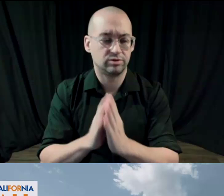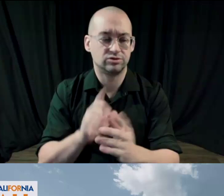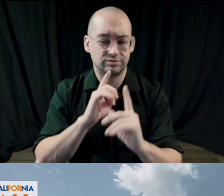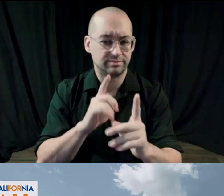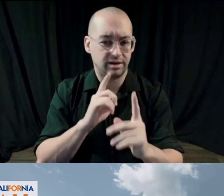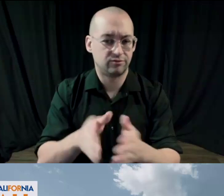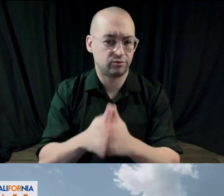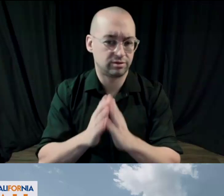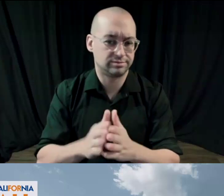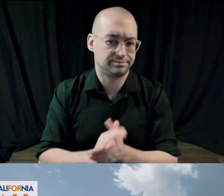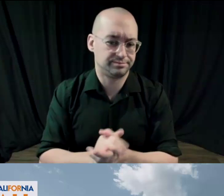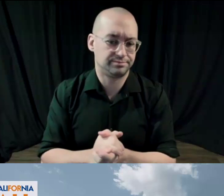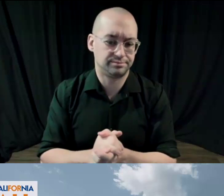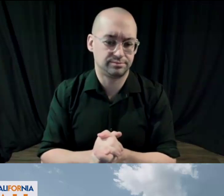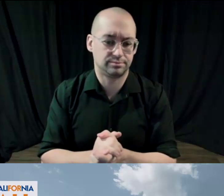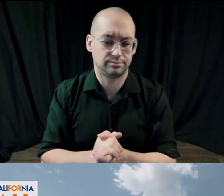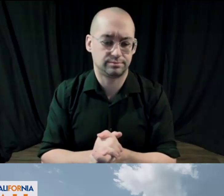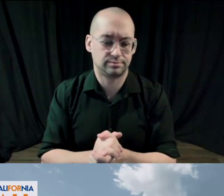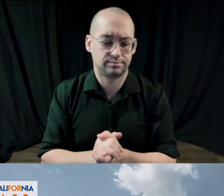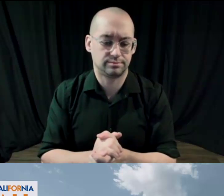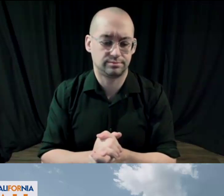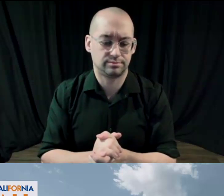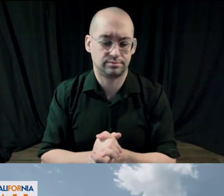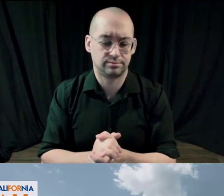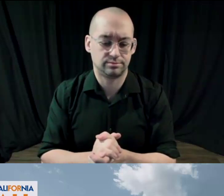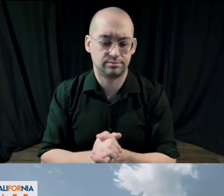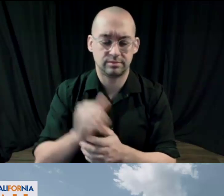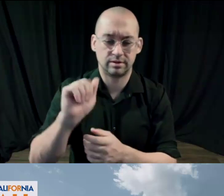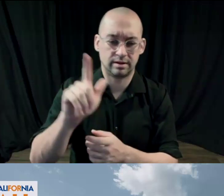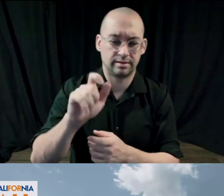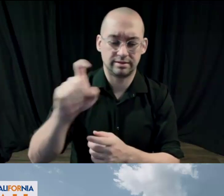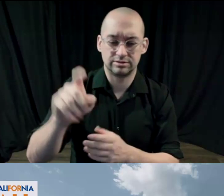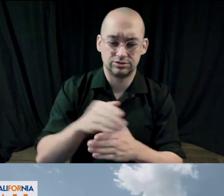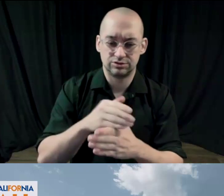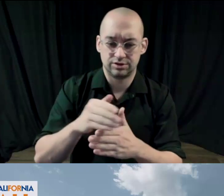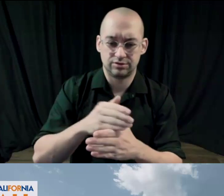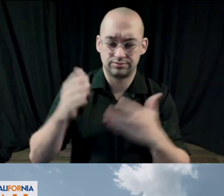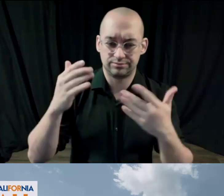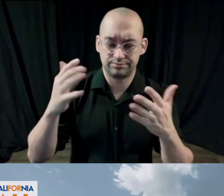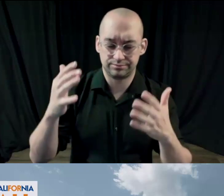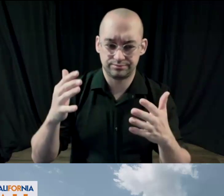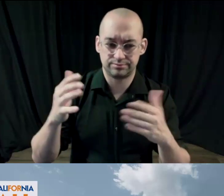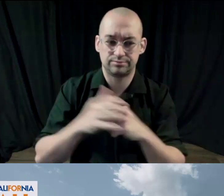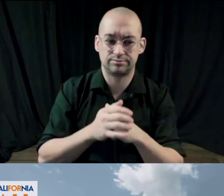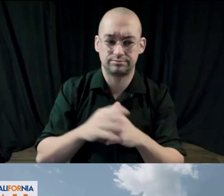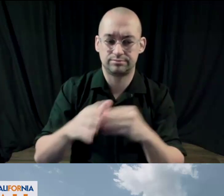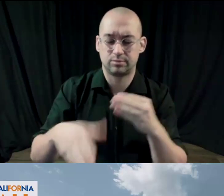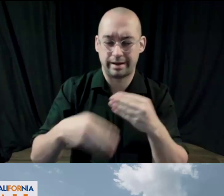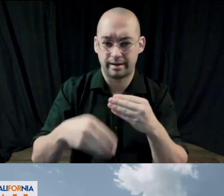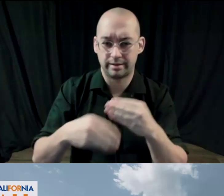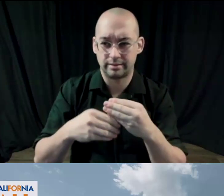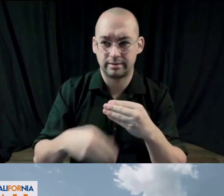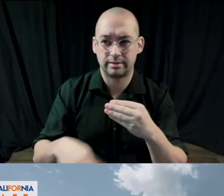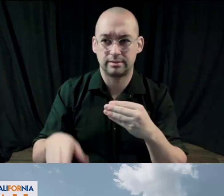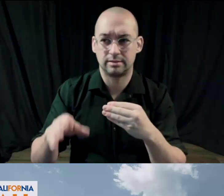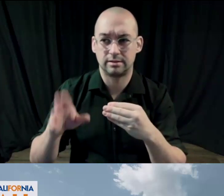allocation. As Alex shared, that we've got the, we have added the